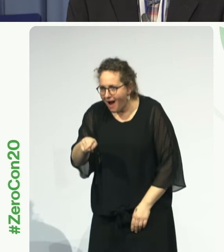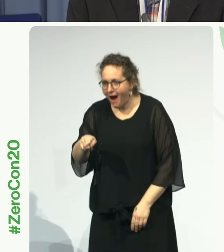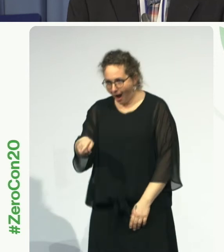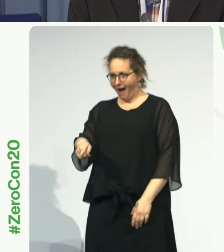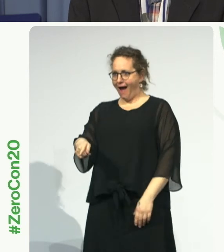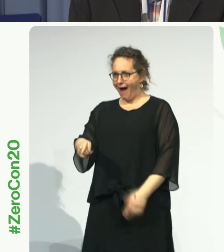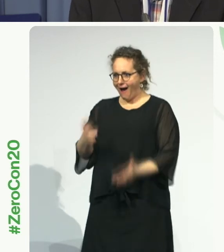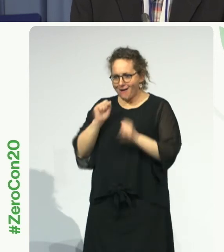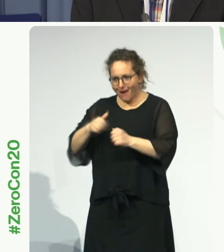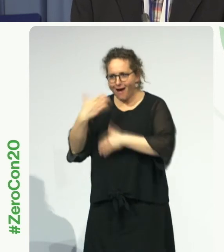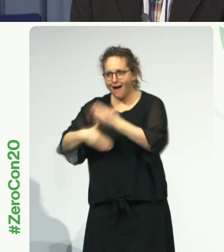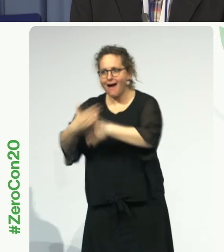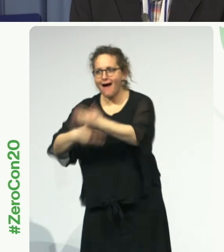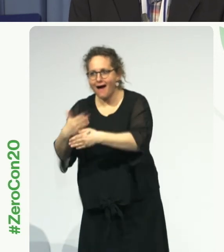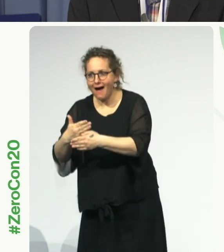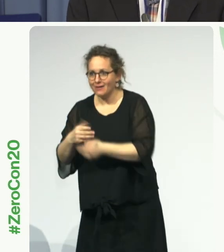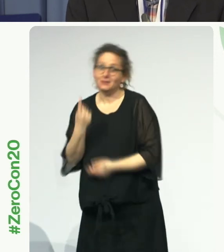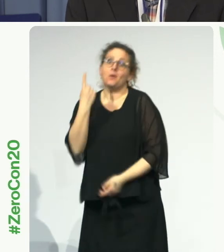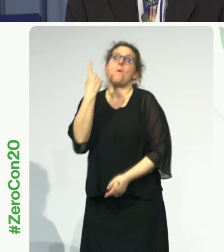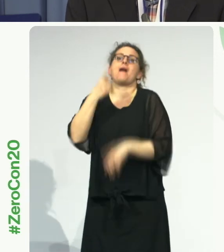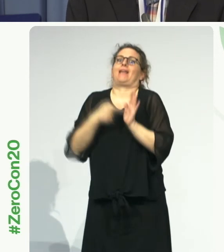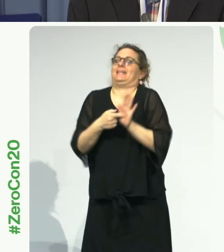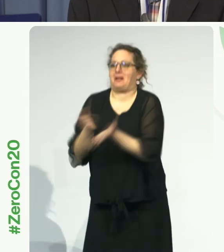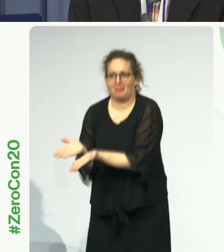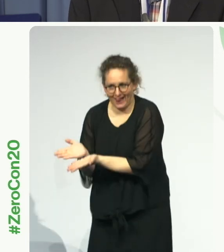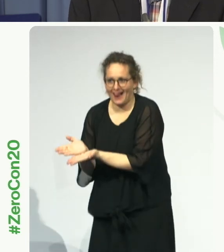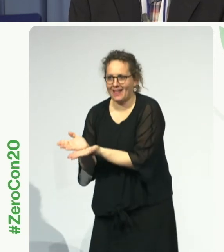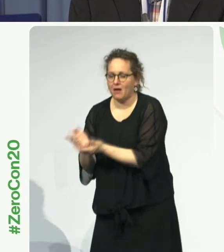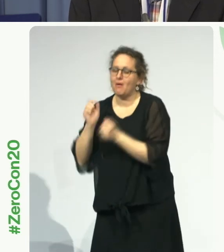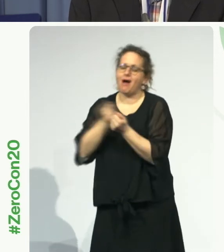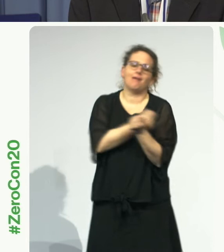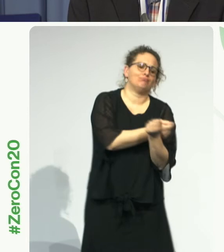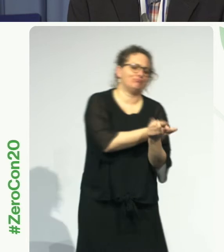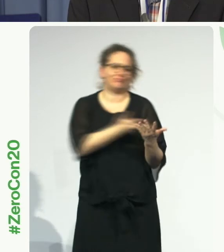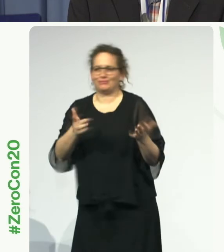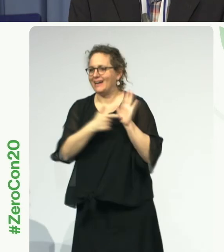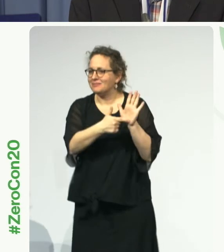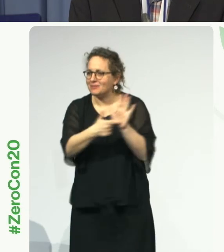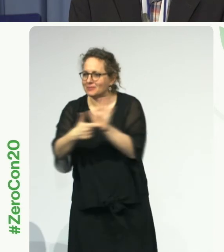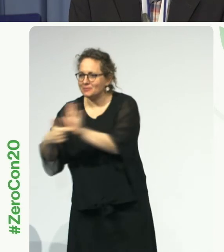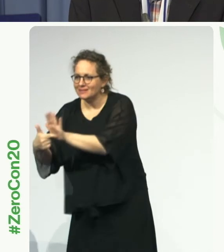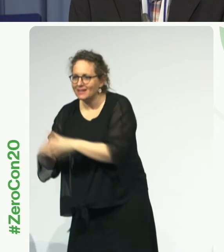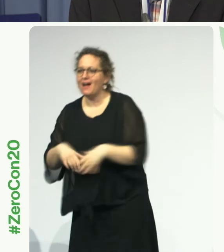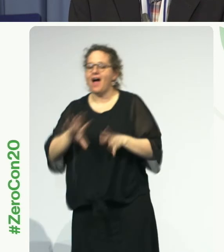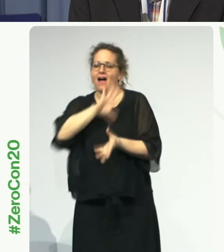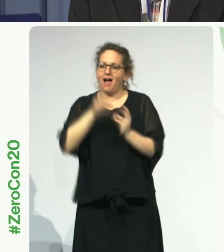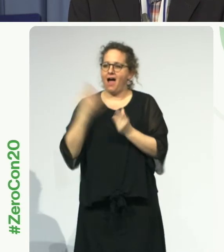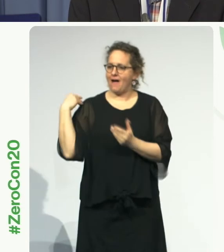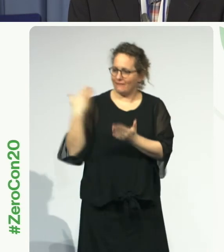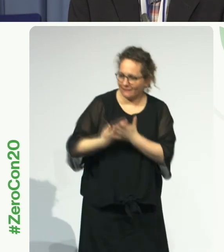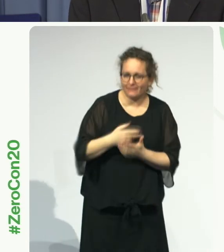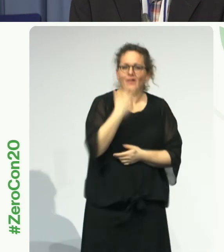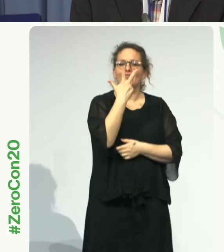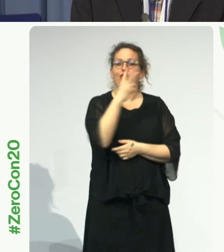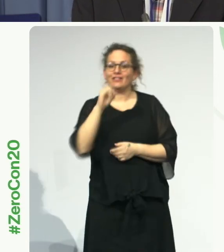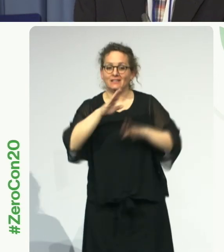an example. Up to now we managed to include more than 30 children with different disabilities to our own